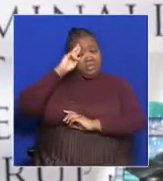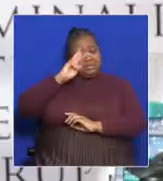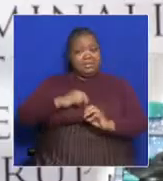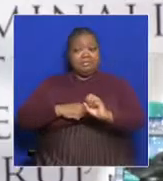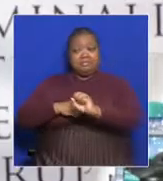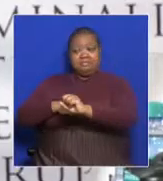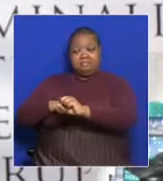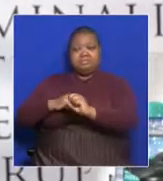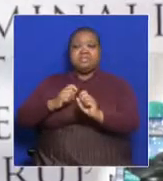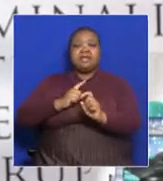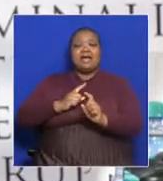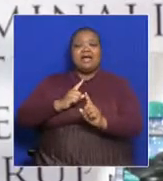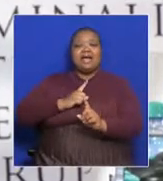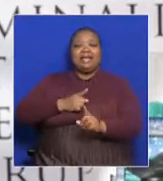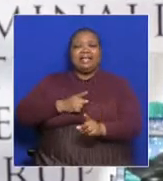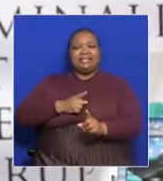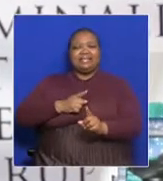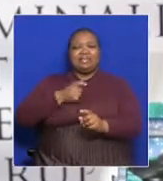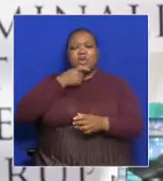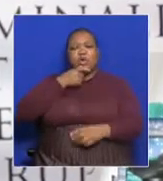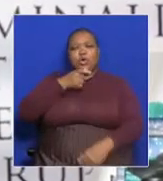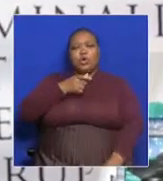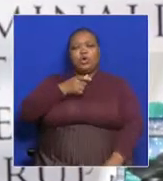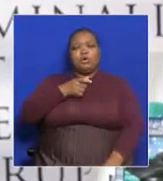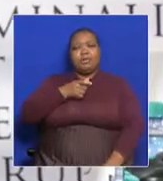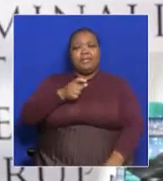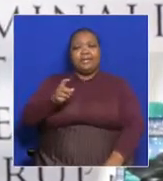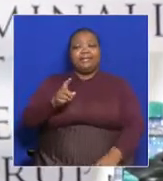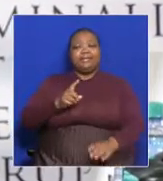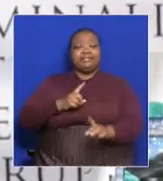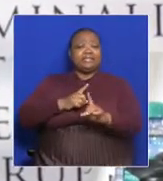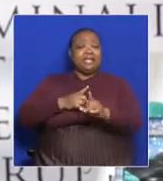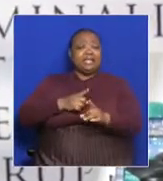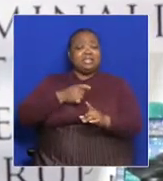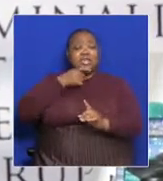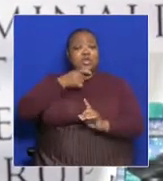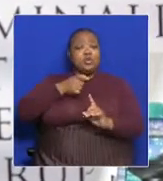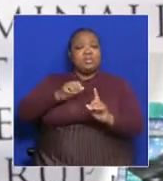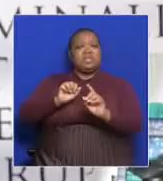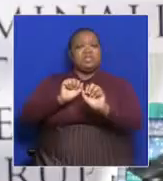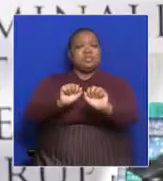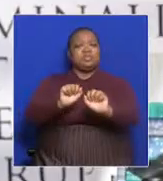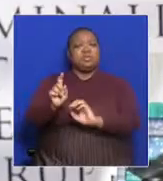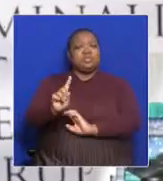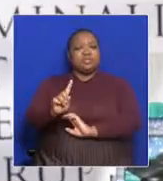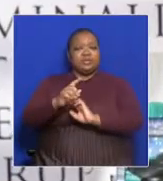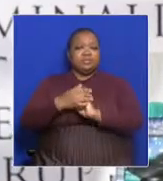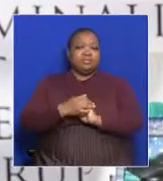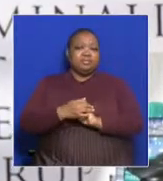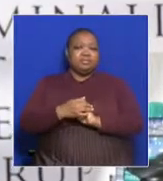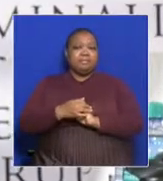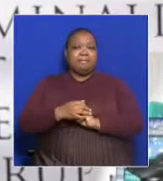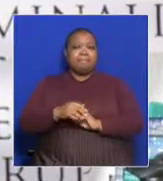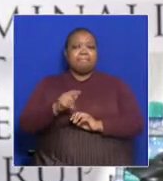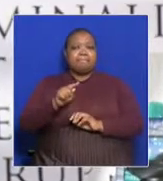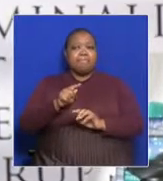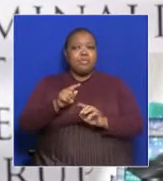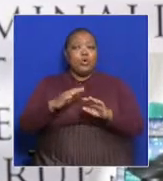or a comment you made during the course of your answer, to be that you are all bound by national instruction. That's a